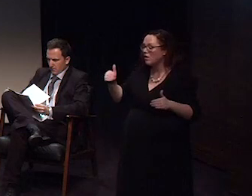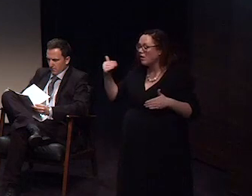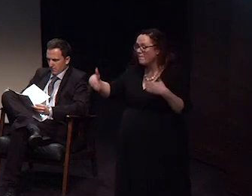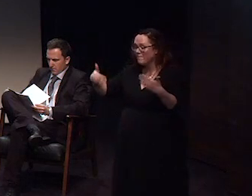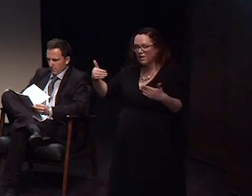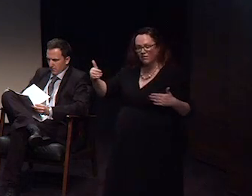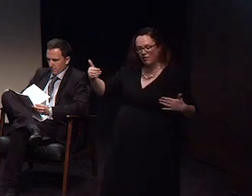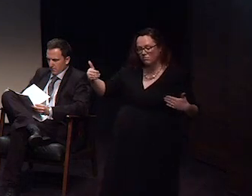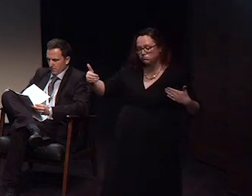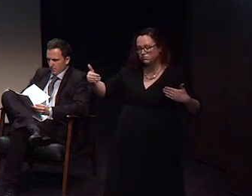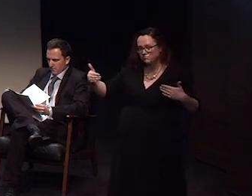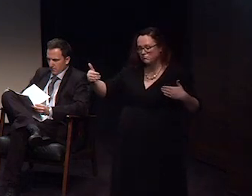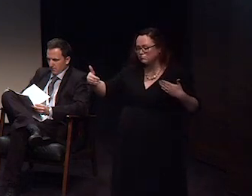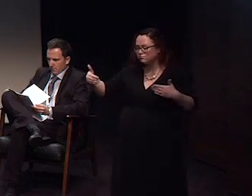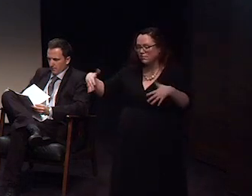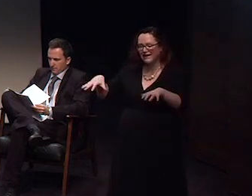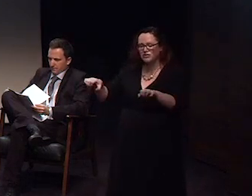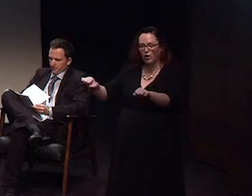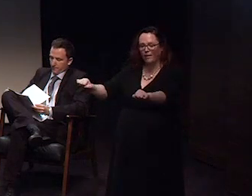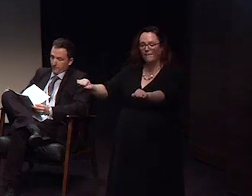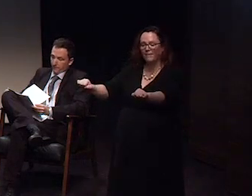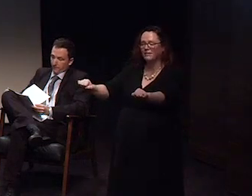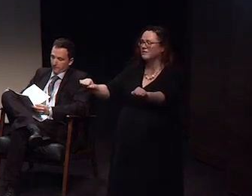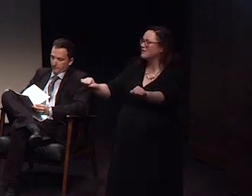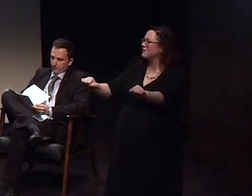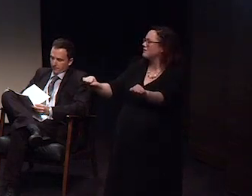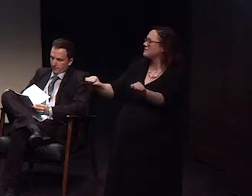is persistent in sending the link, it creates a more